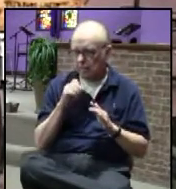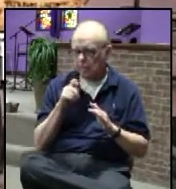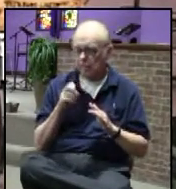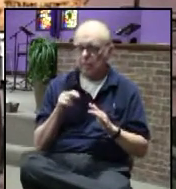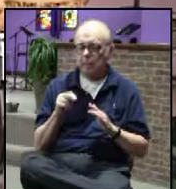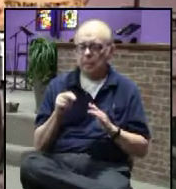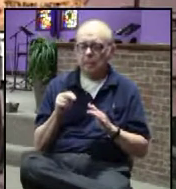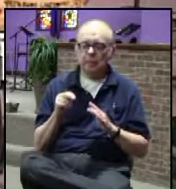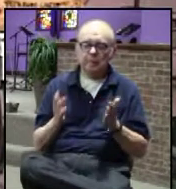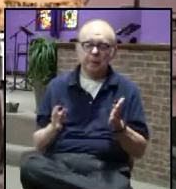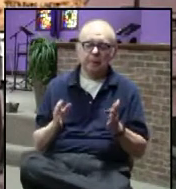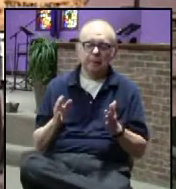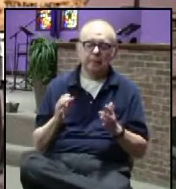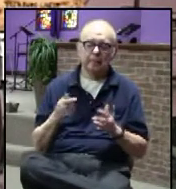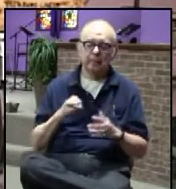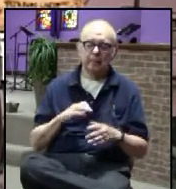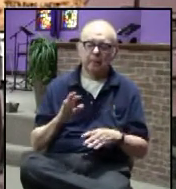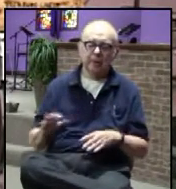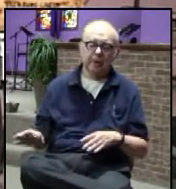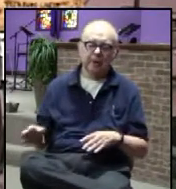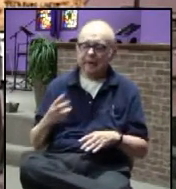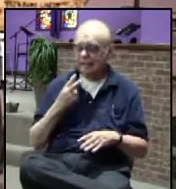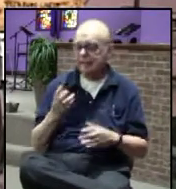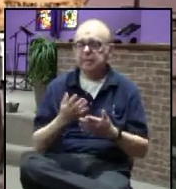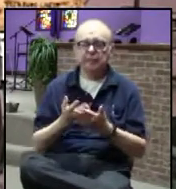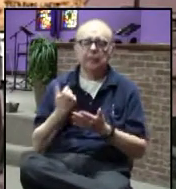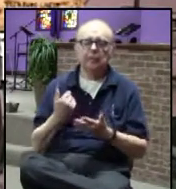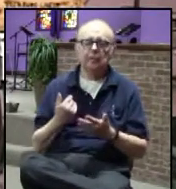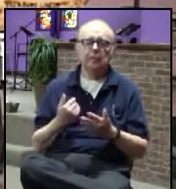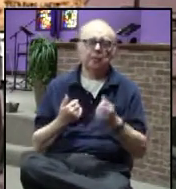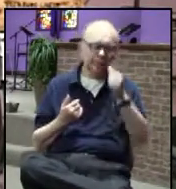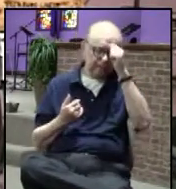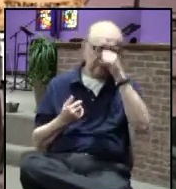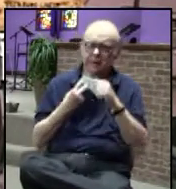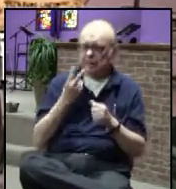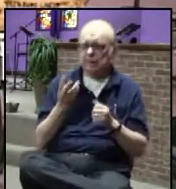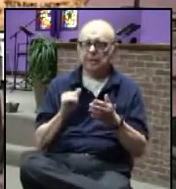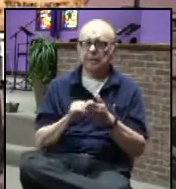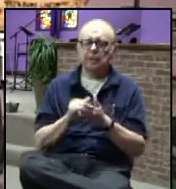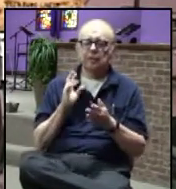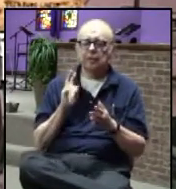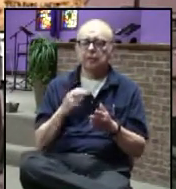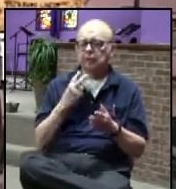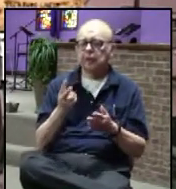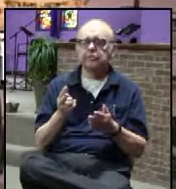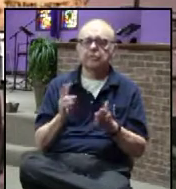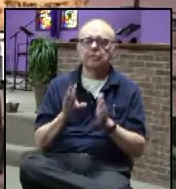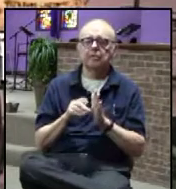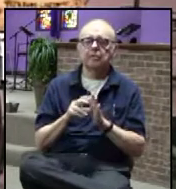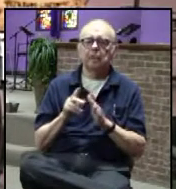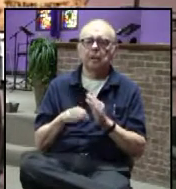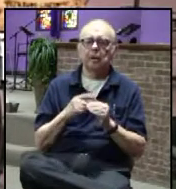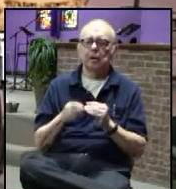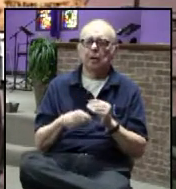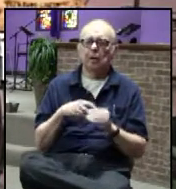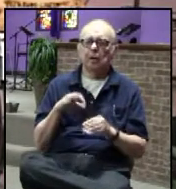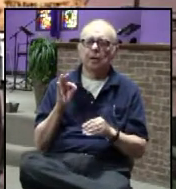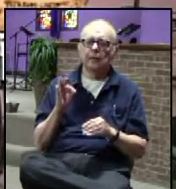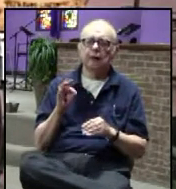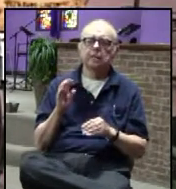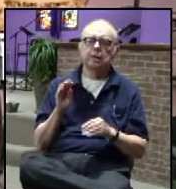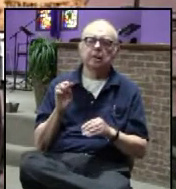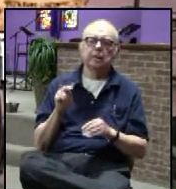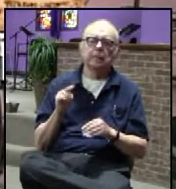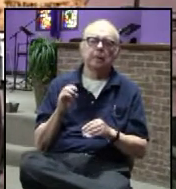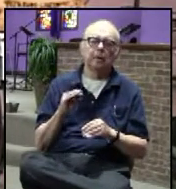maybe your grandkids or your kids have watched, and maybe some of you adults have not watched, but you really should watch this movie about Finding